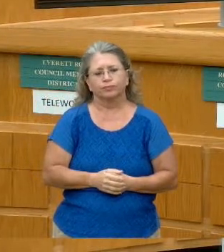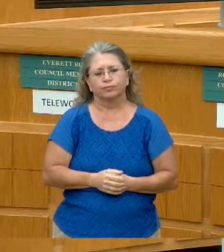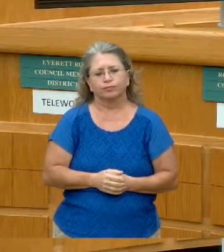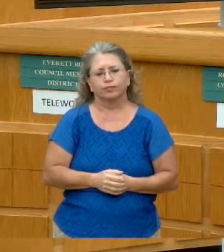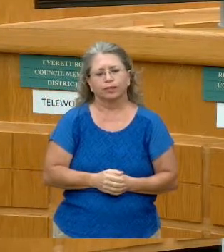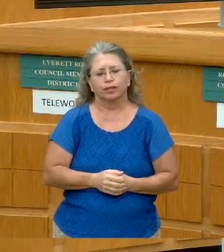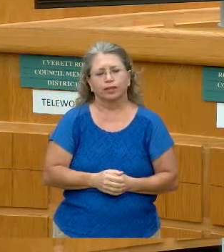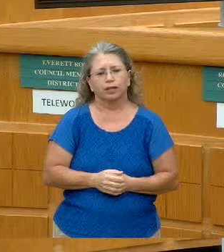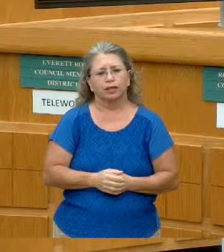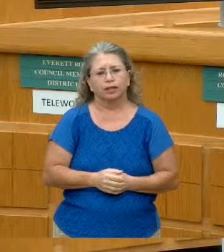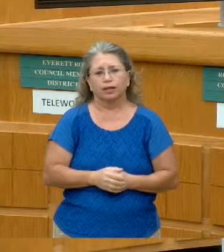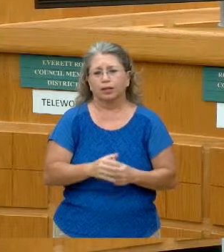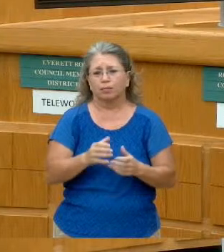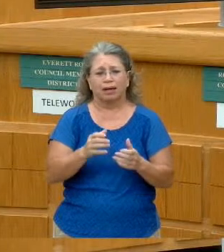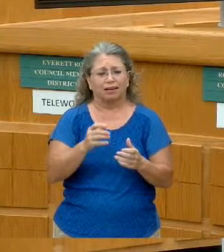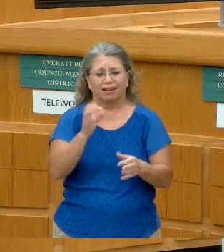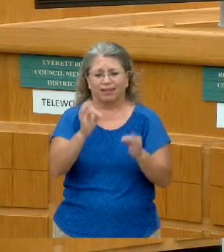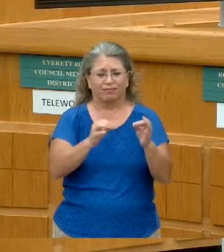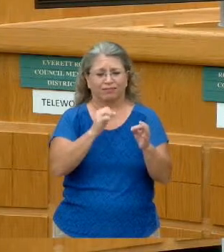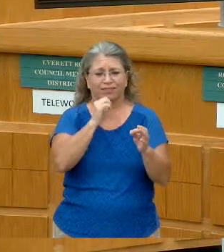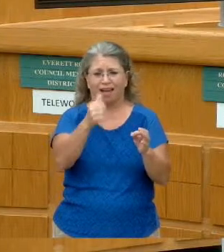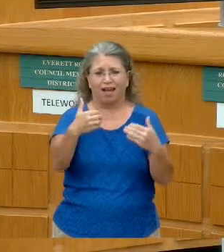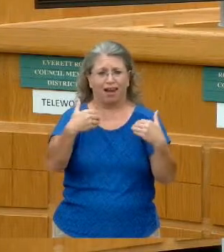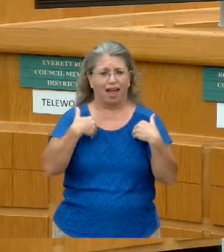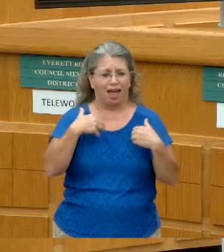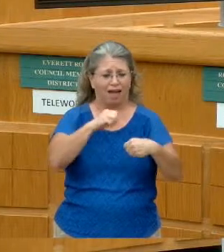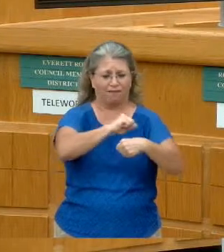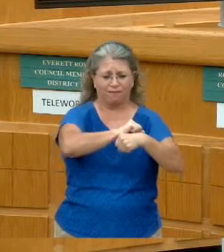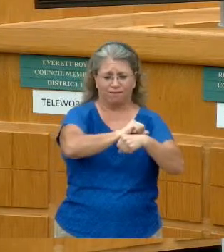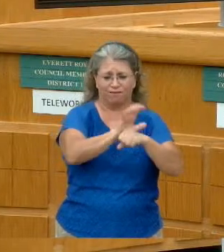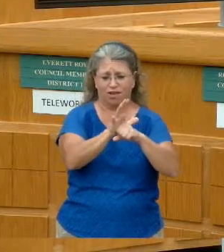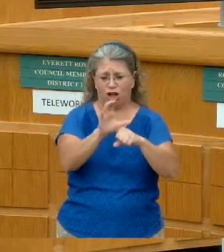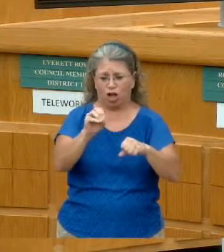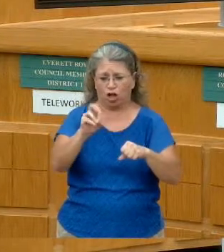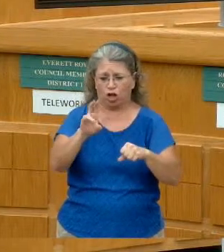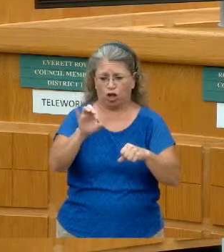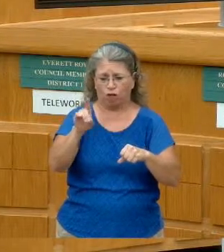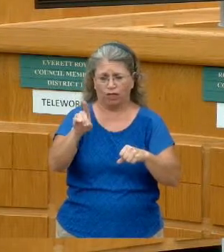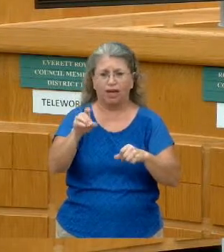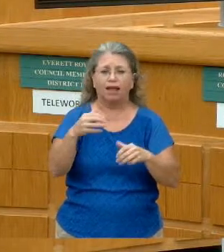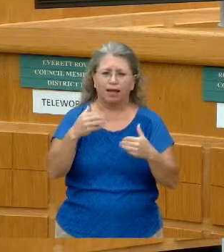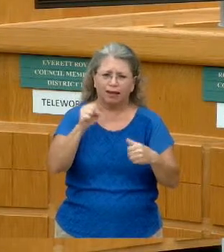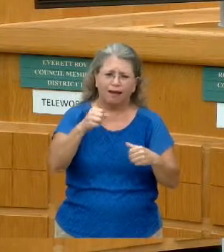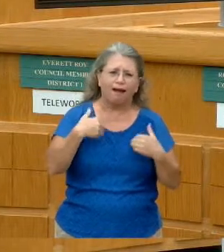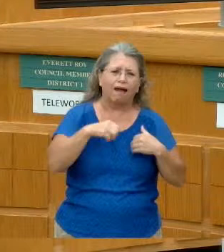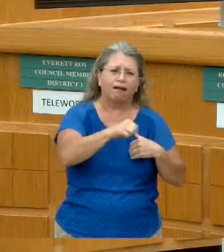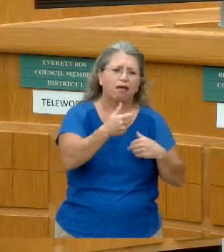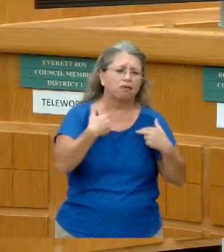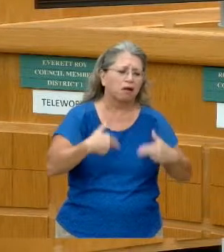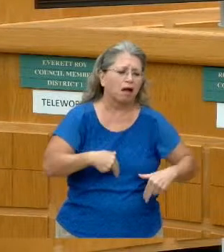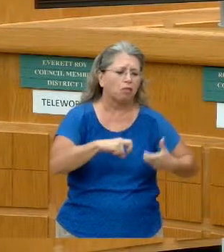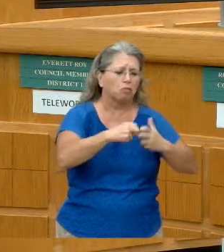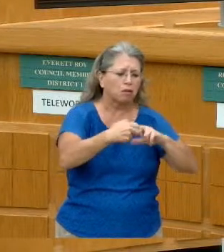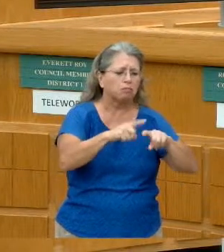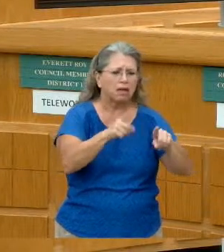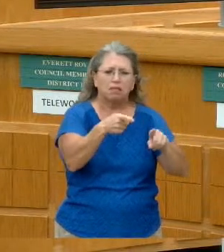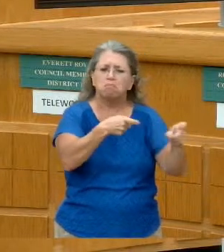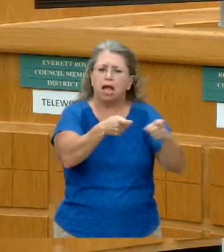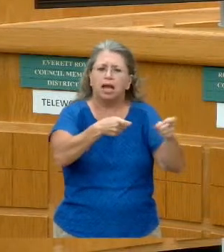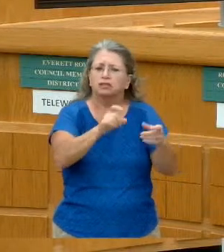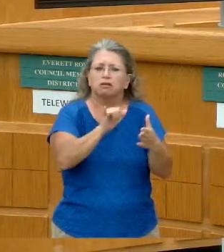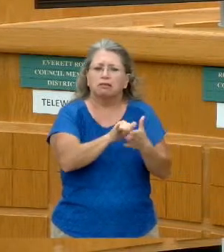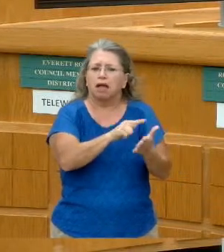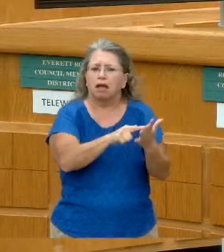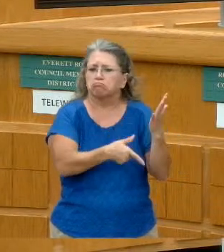And but for COVID, despite the fact they had other conditions, they were managing those conditions. And what precipitated